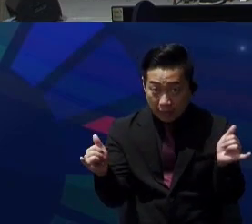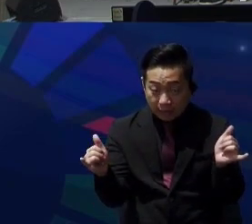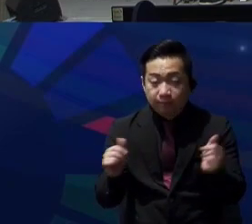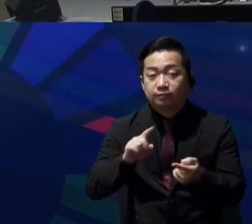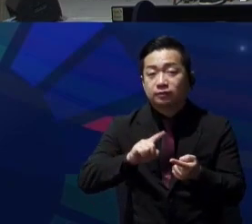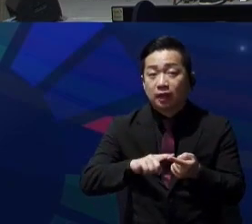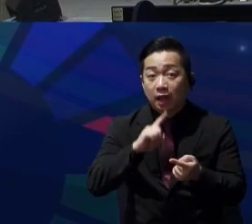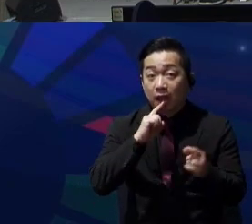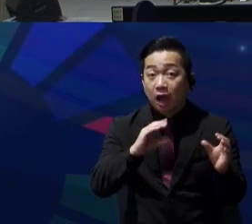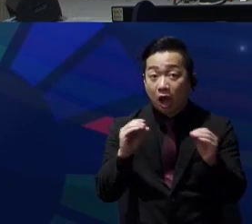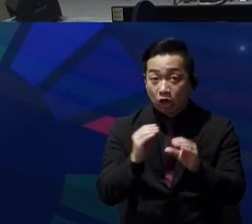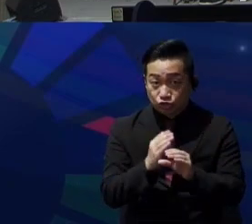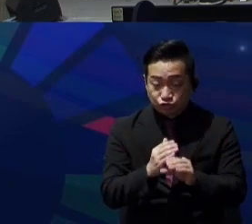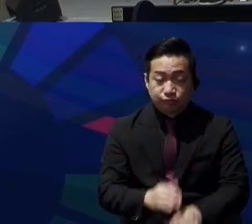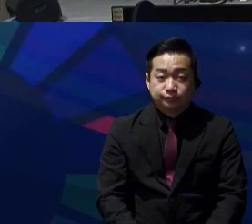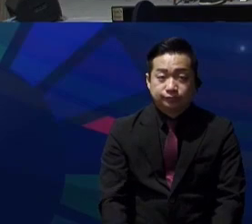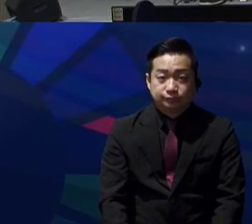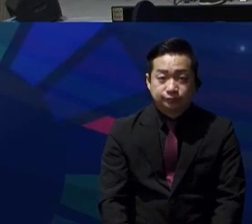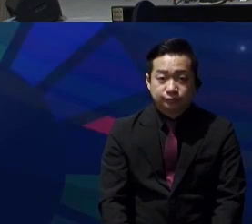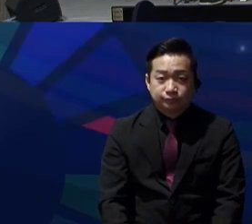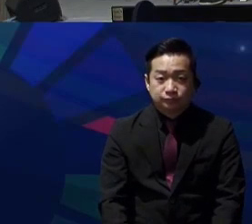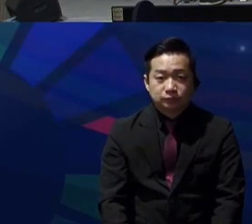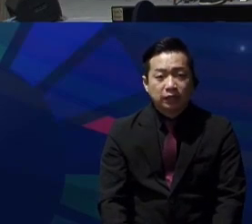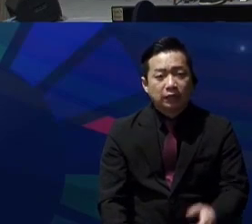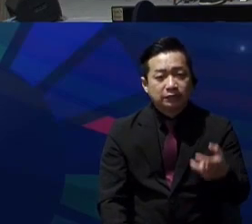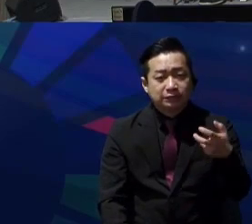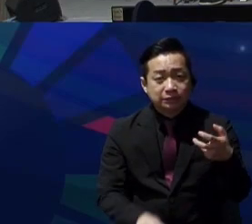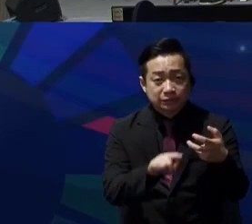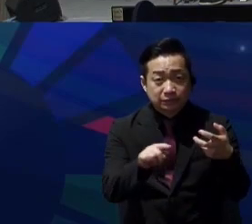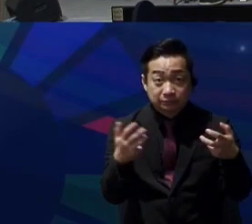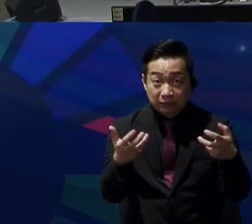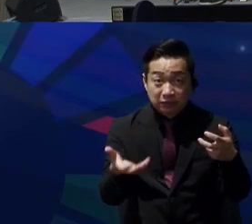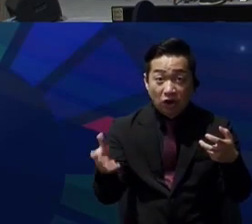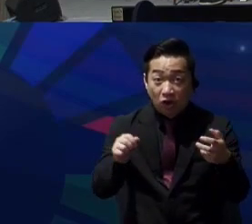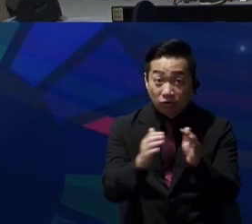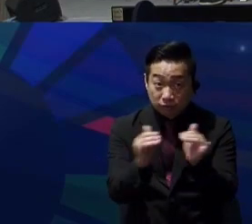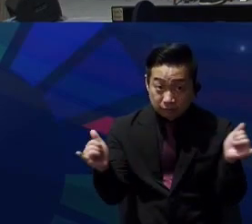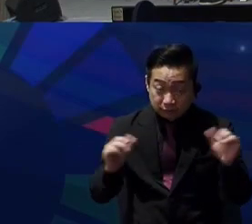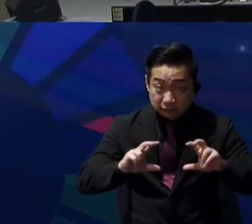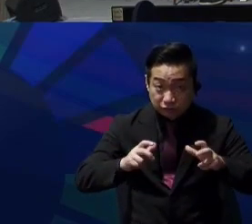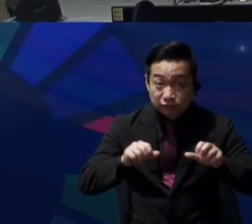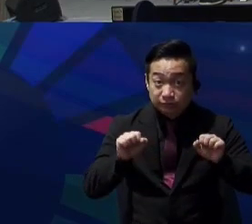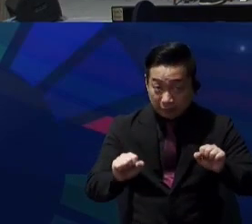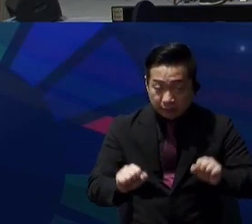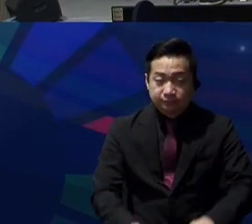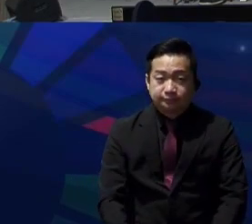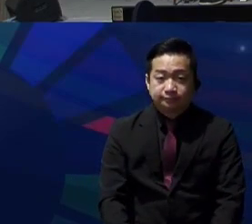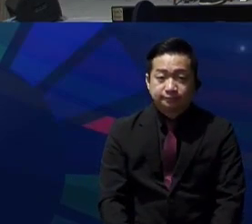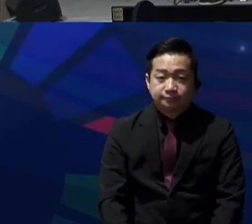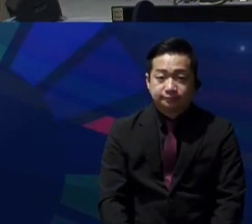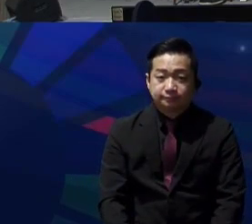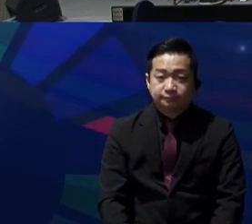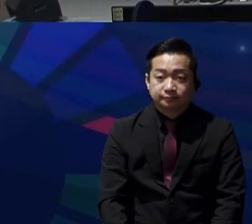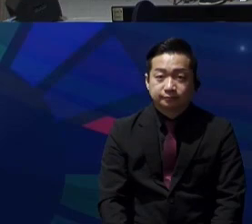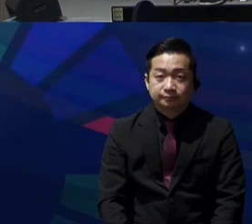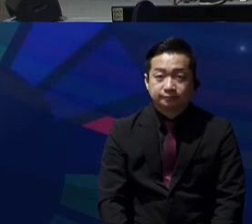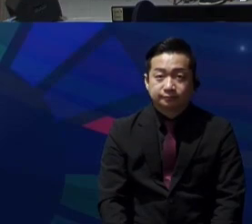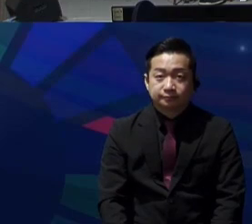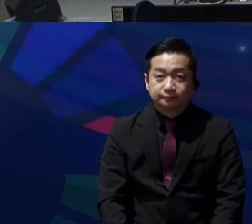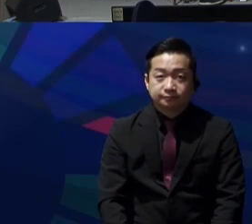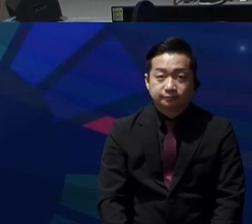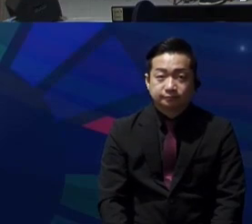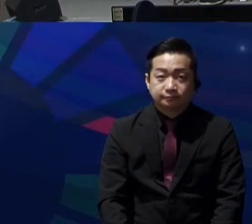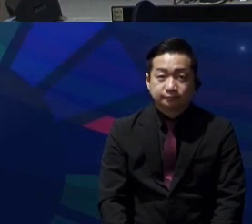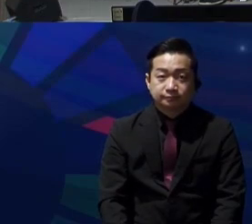people cannot give this type of advice that instead of the treatment of